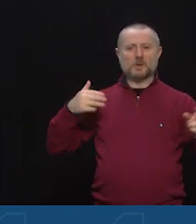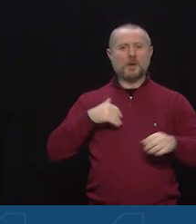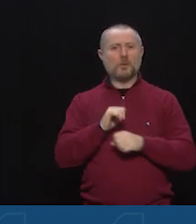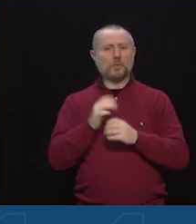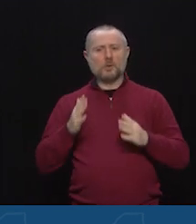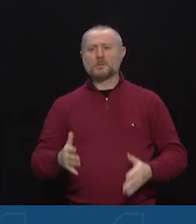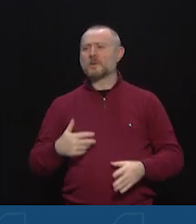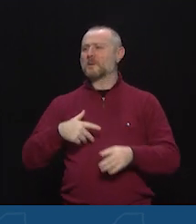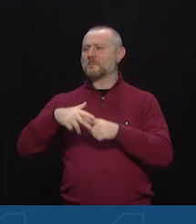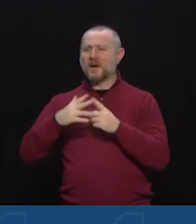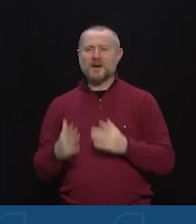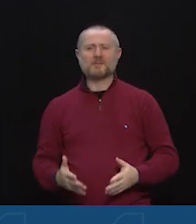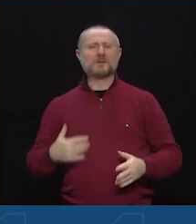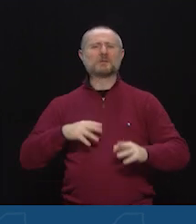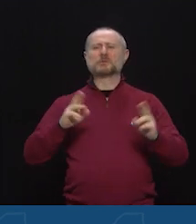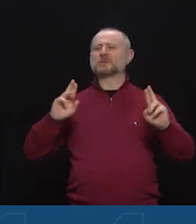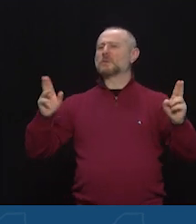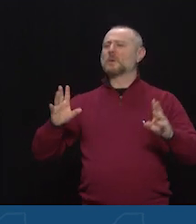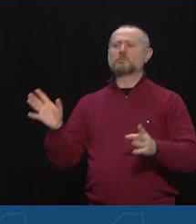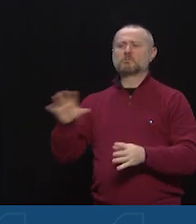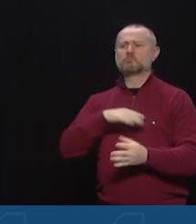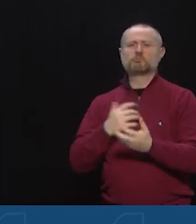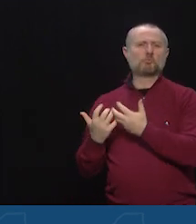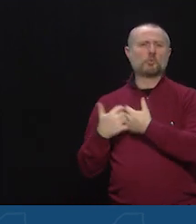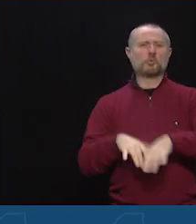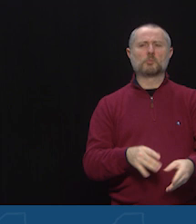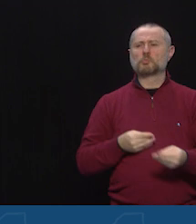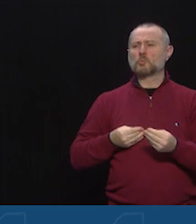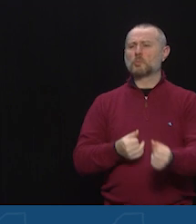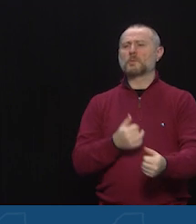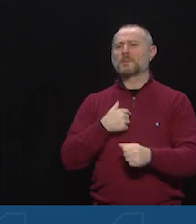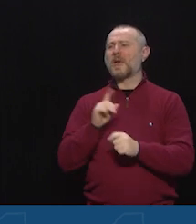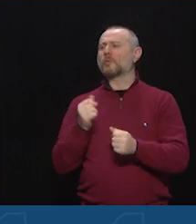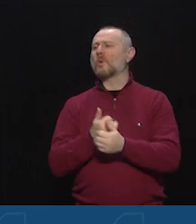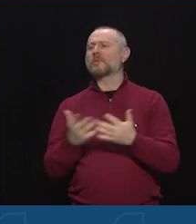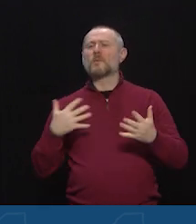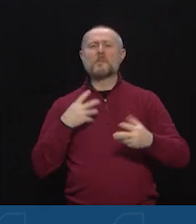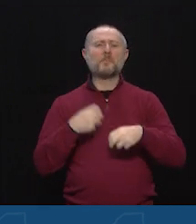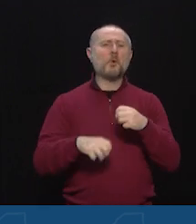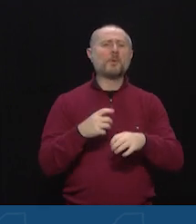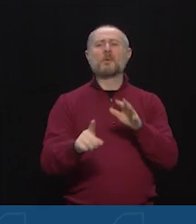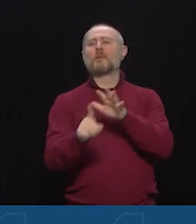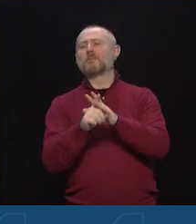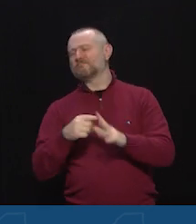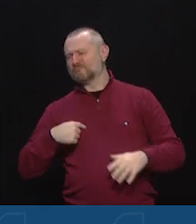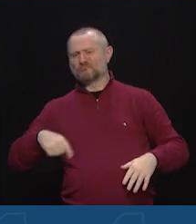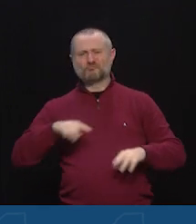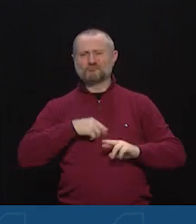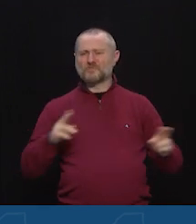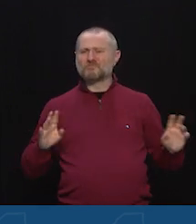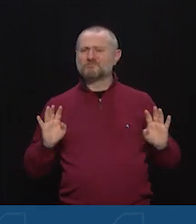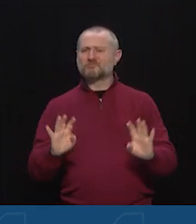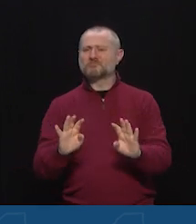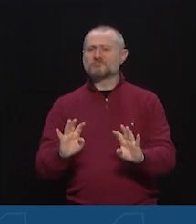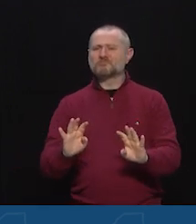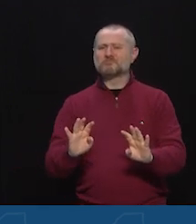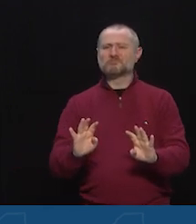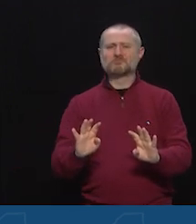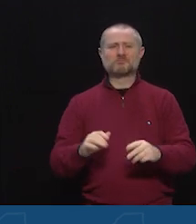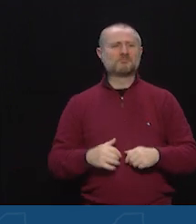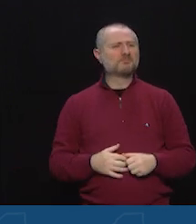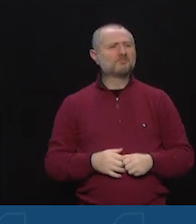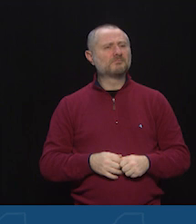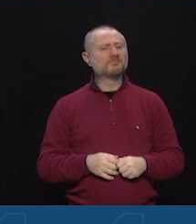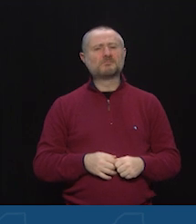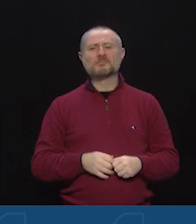operational capability happen. They're ready to perform any repairs that need to take place, but we're going to be on it. New York has some of the